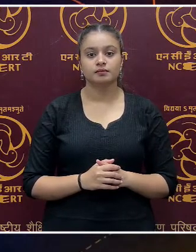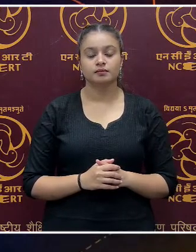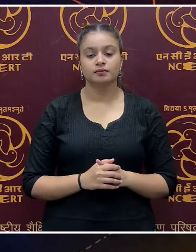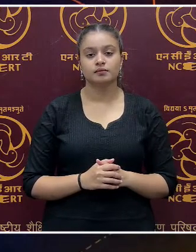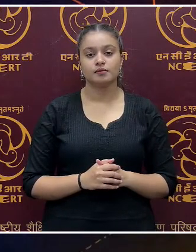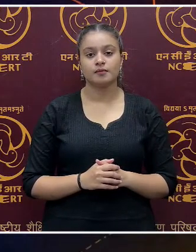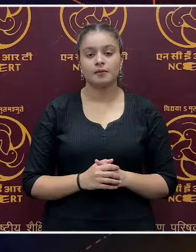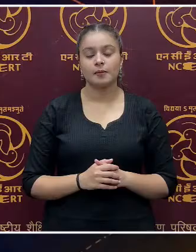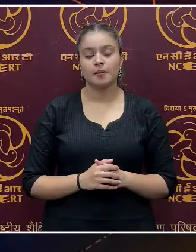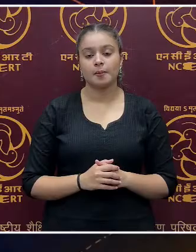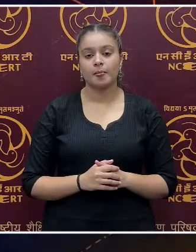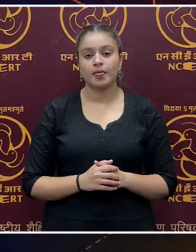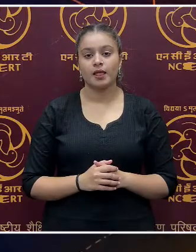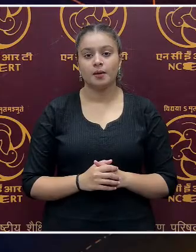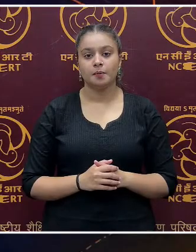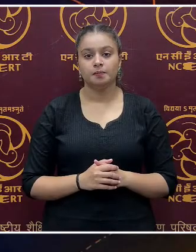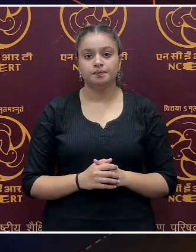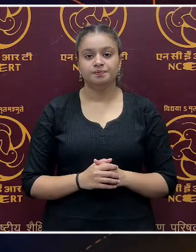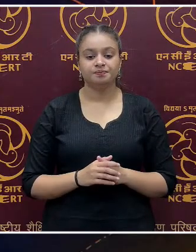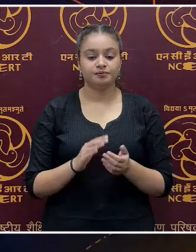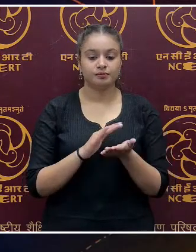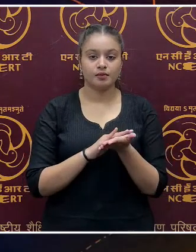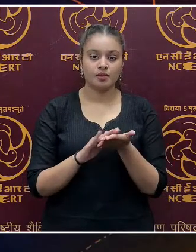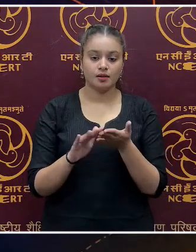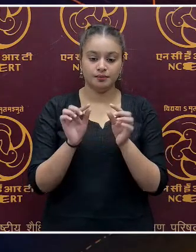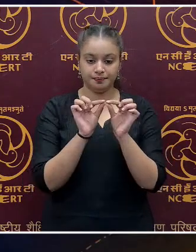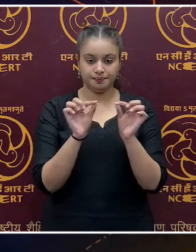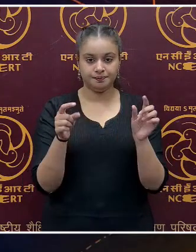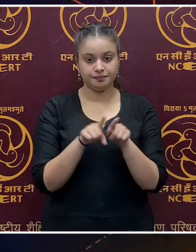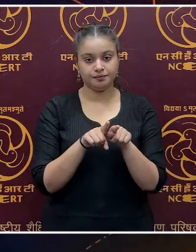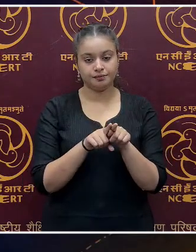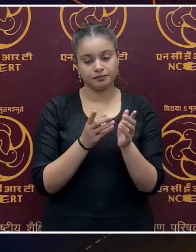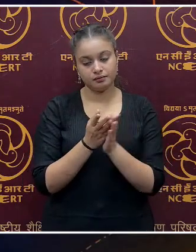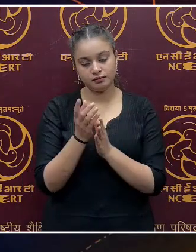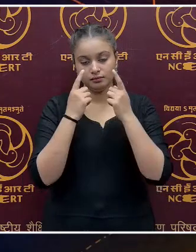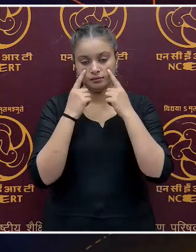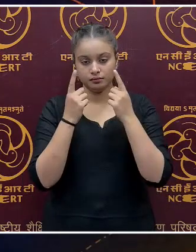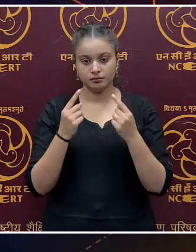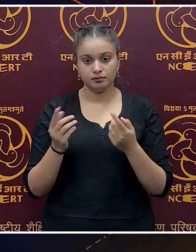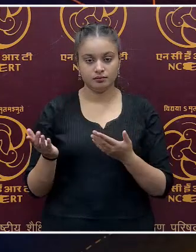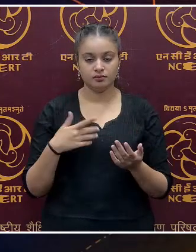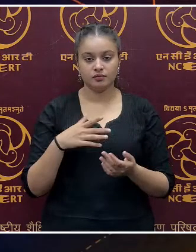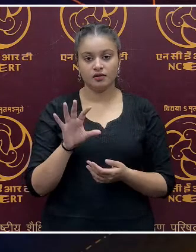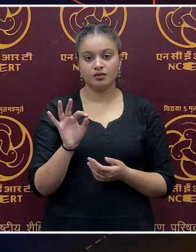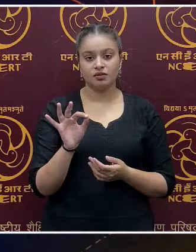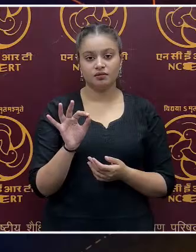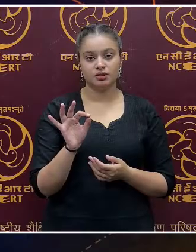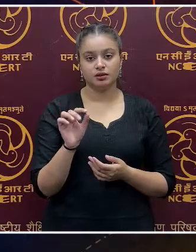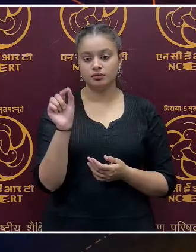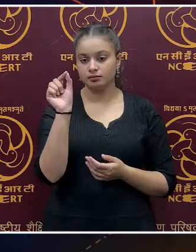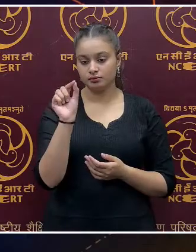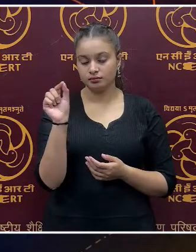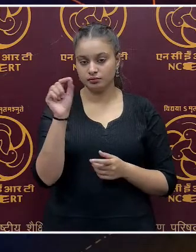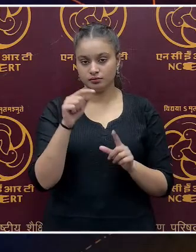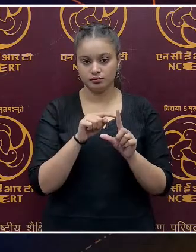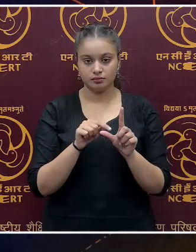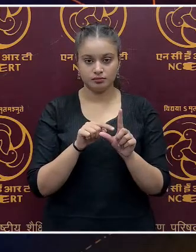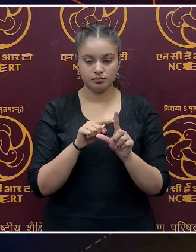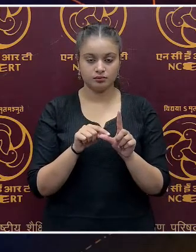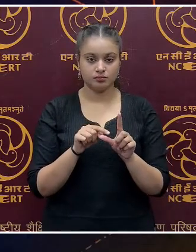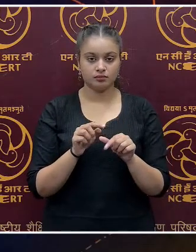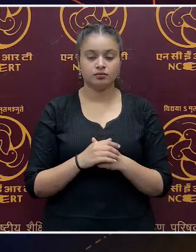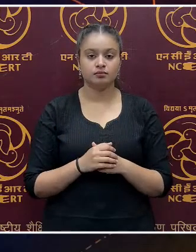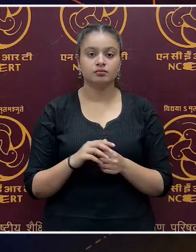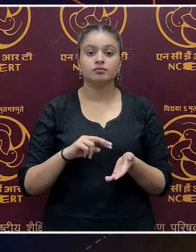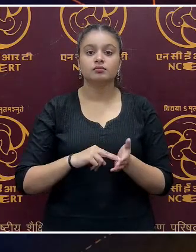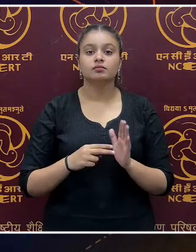be coincident with the baseline, and we could see here this is 50 degrees angle. Now 50 degrees